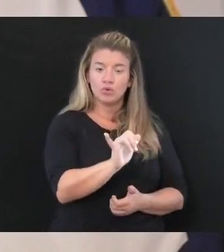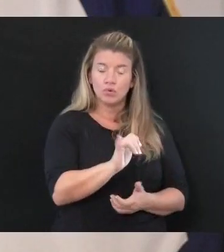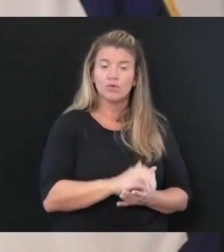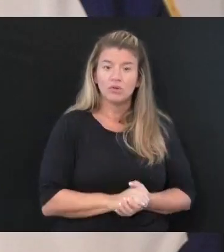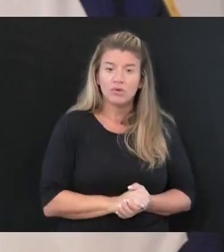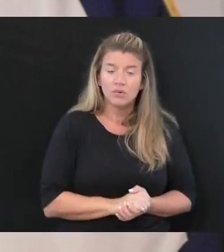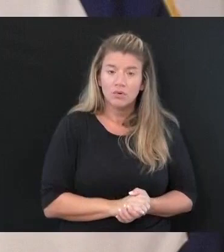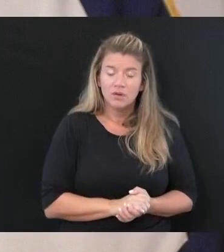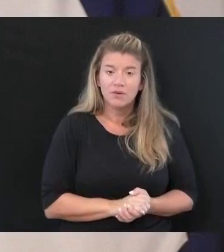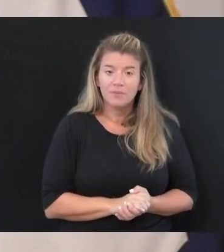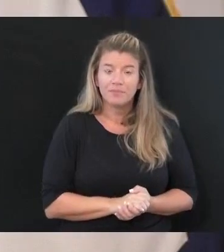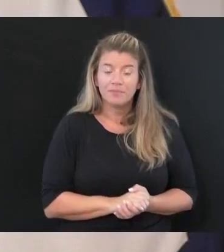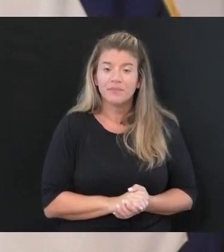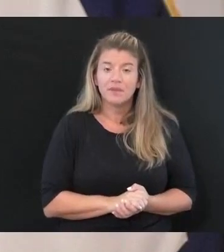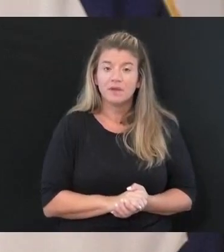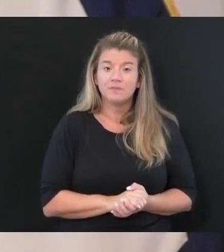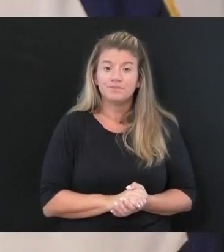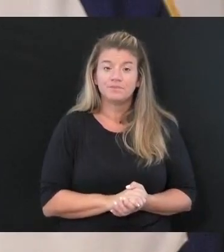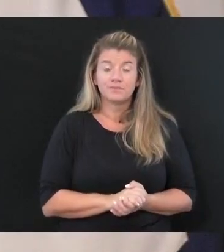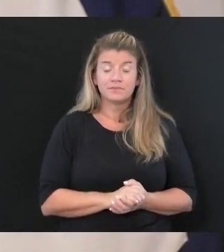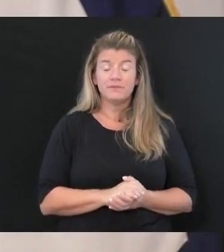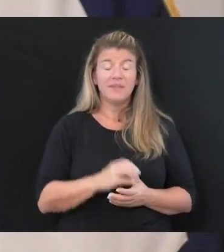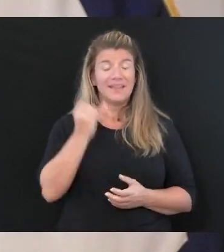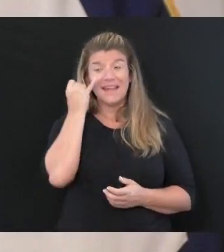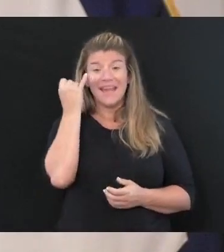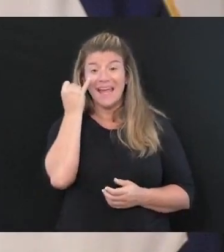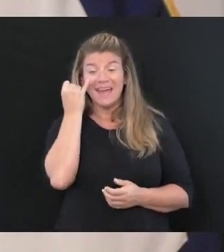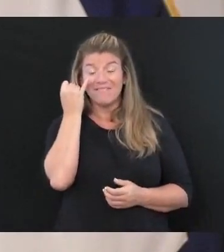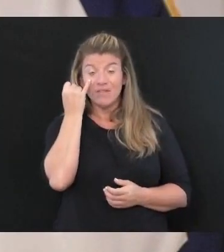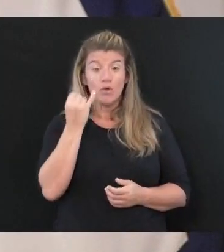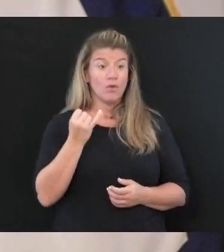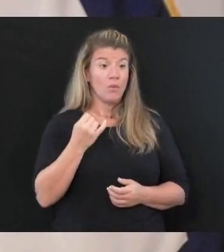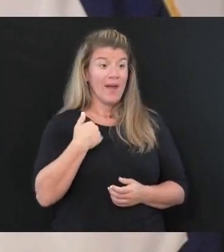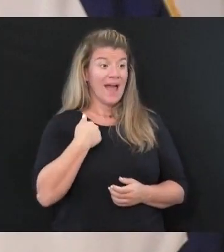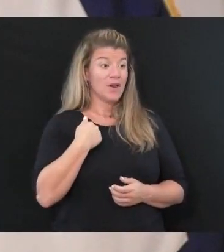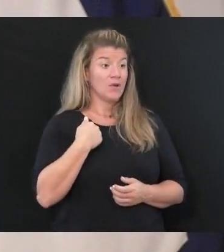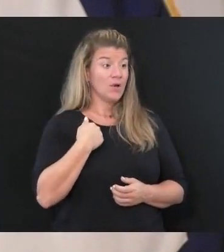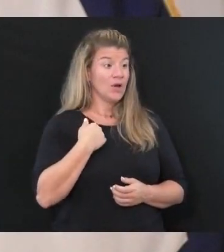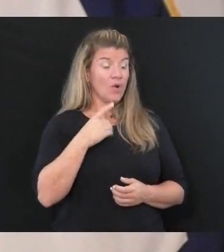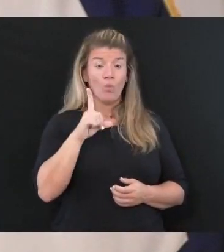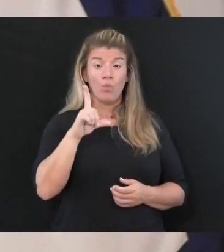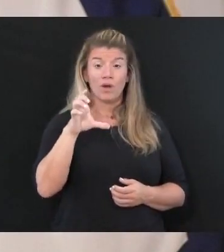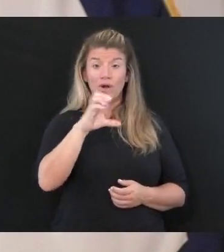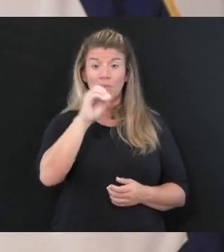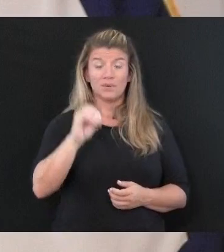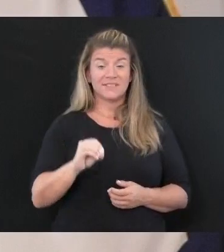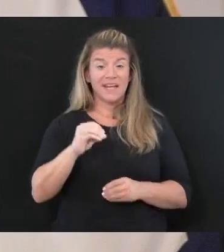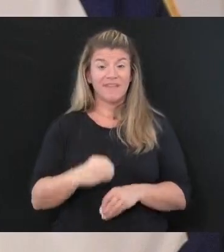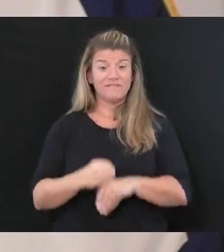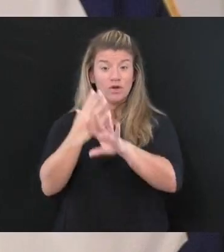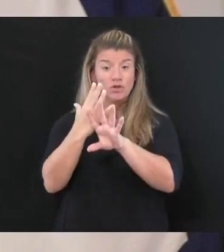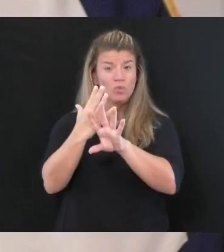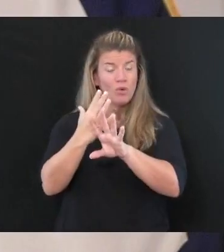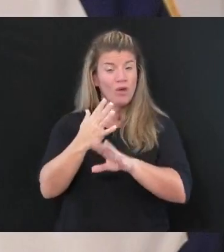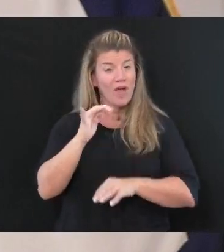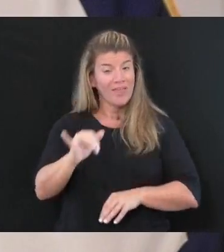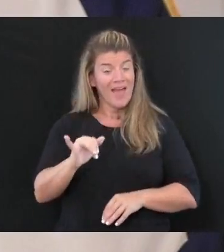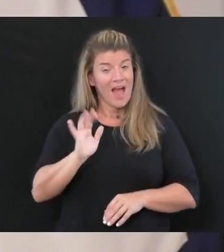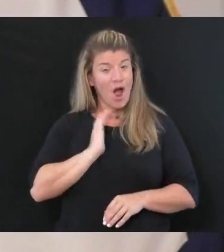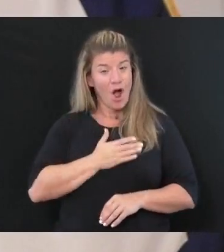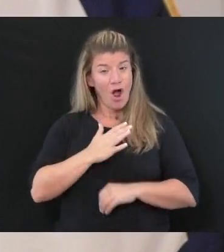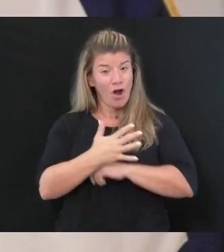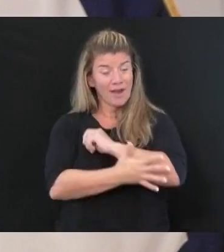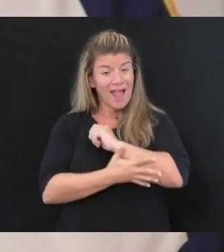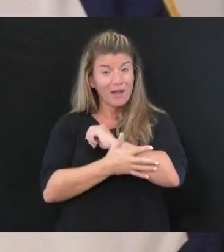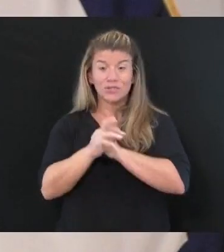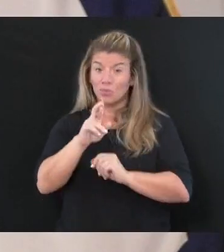Governor, you know, if we would happen to go 100% virtual, Governor, we're in a rural county and a